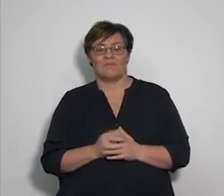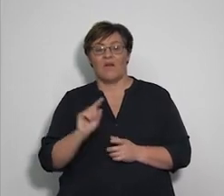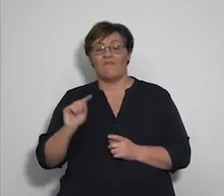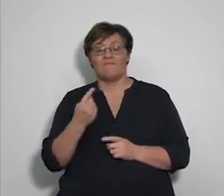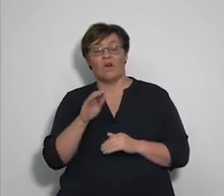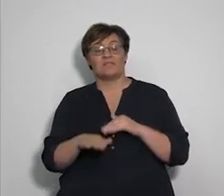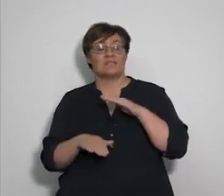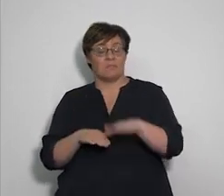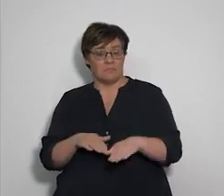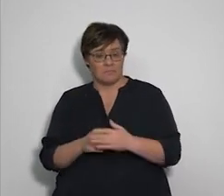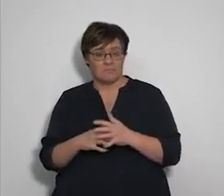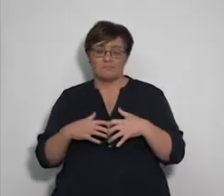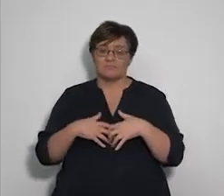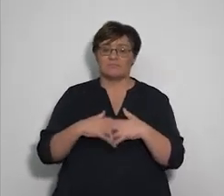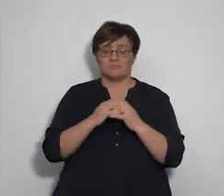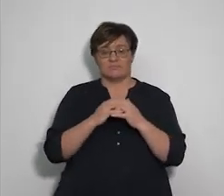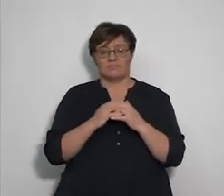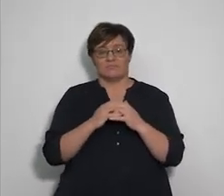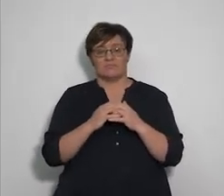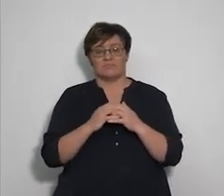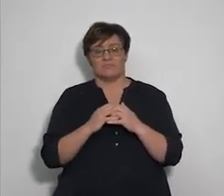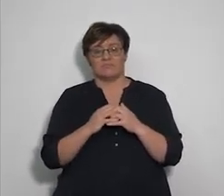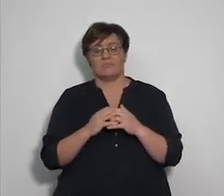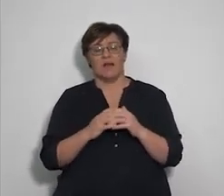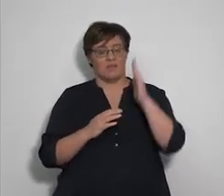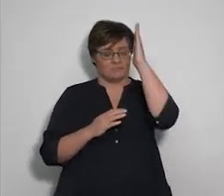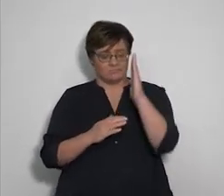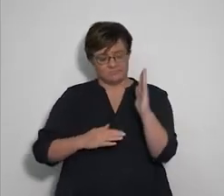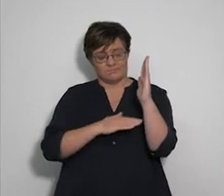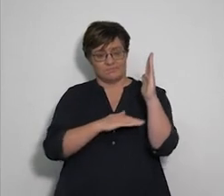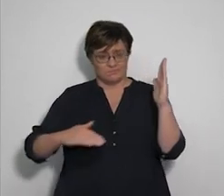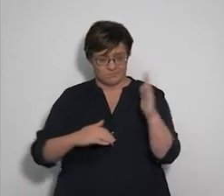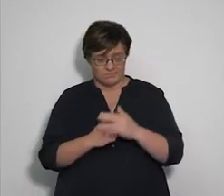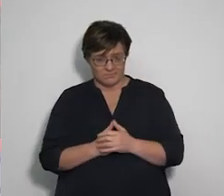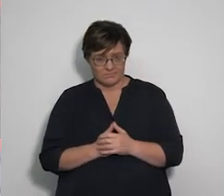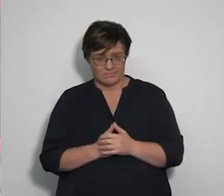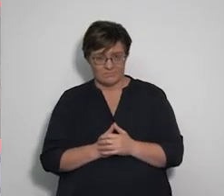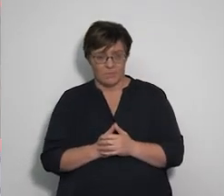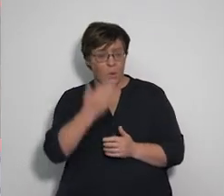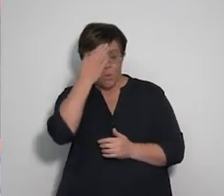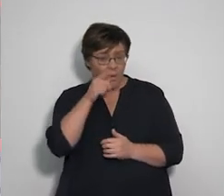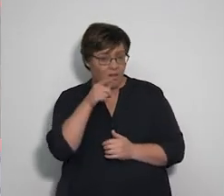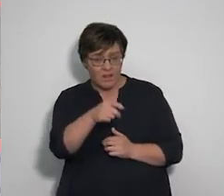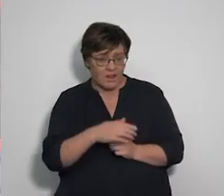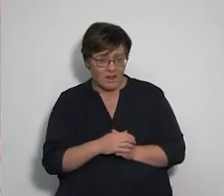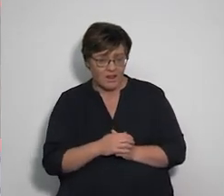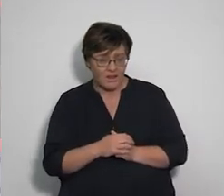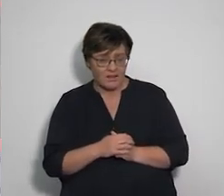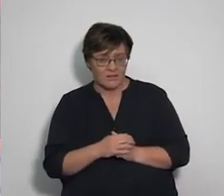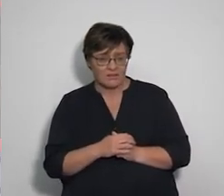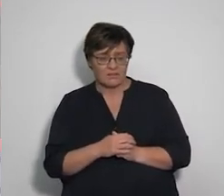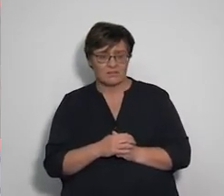Our first step is to set up a set of axes. Now, you